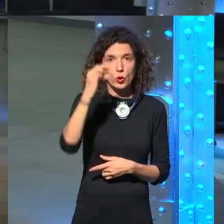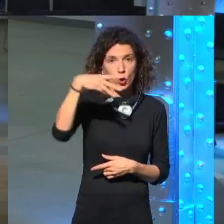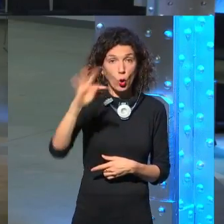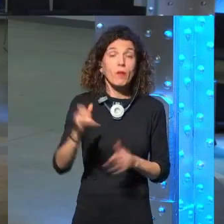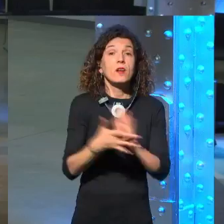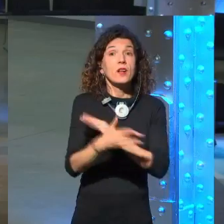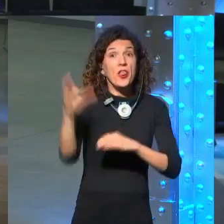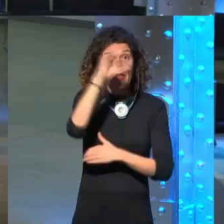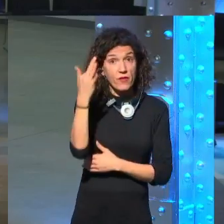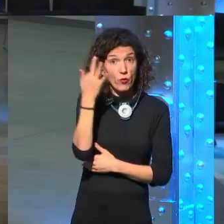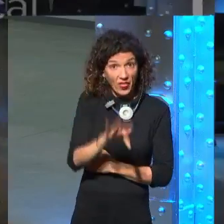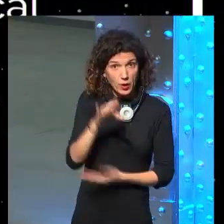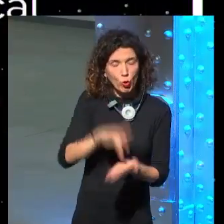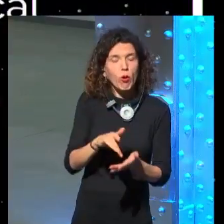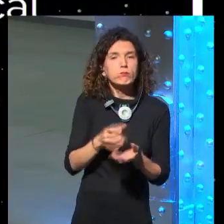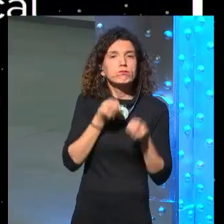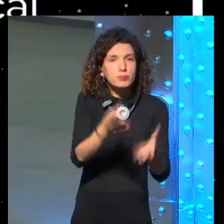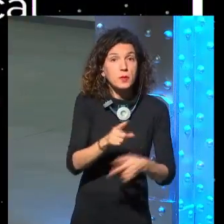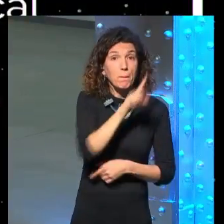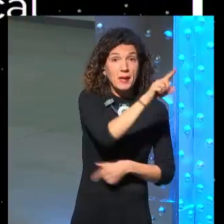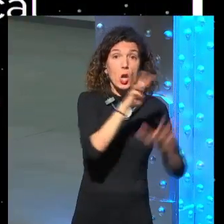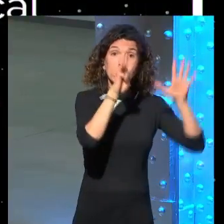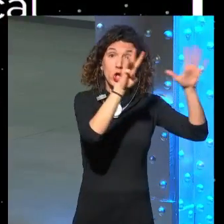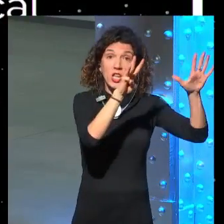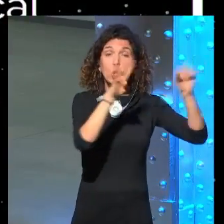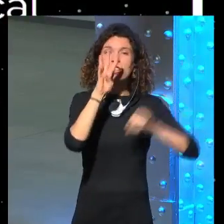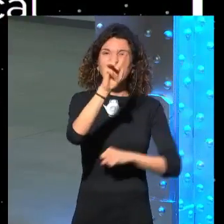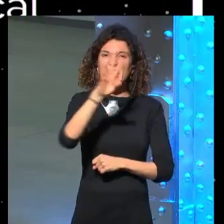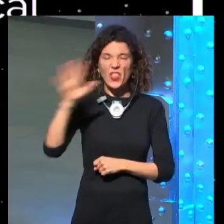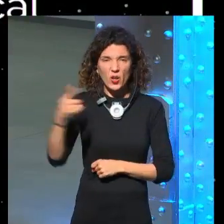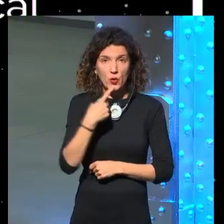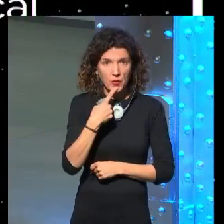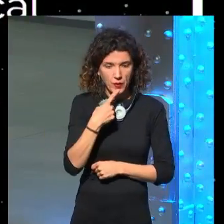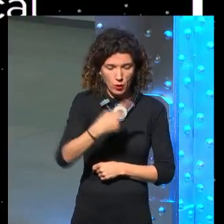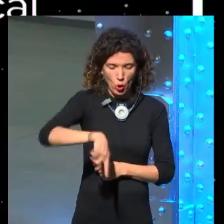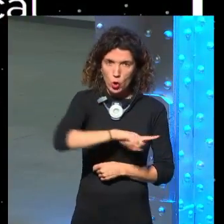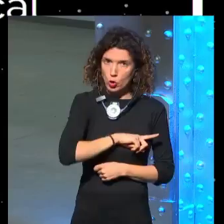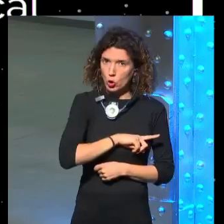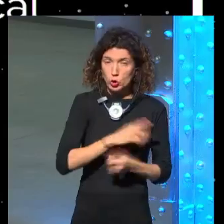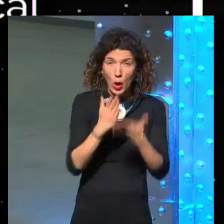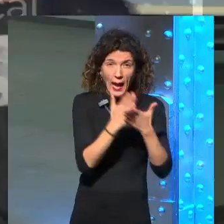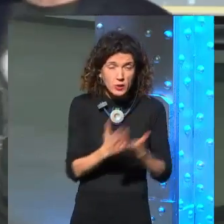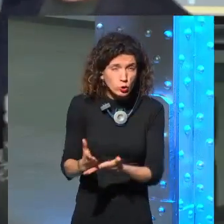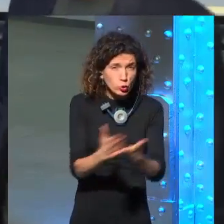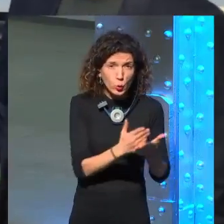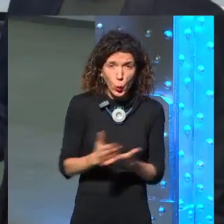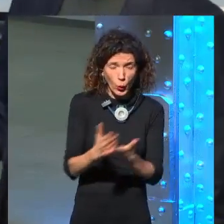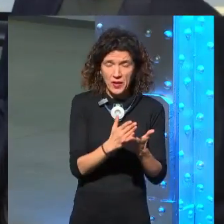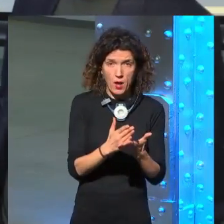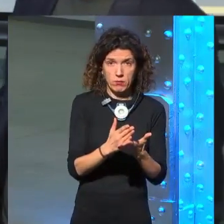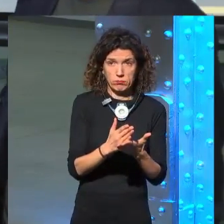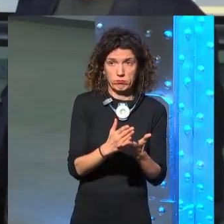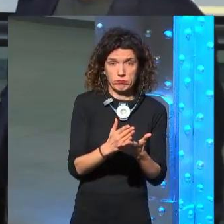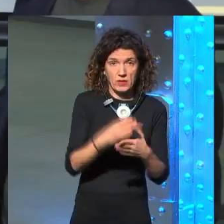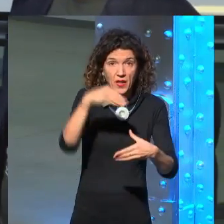declared in 1835, we shall never be able to study by any method the chemical composition